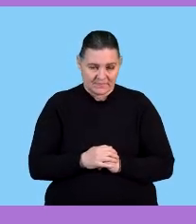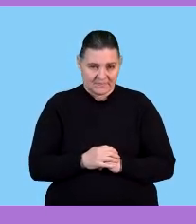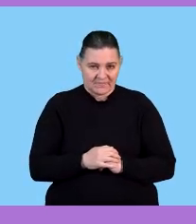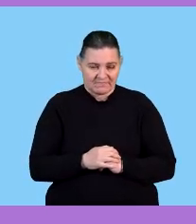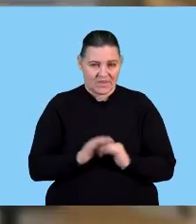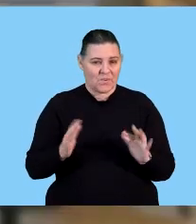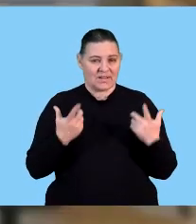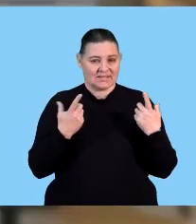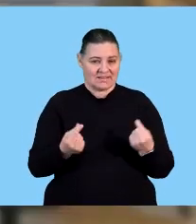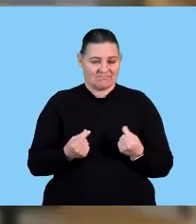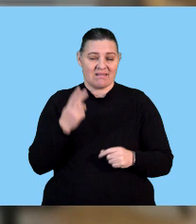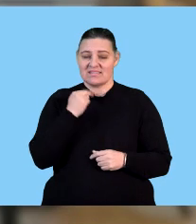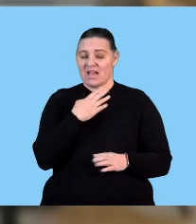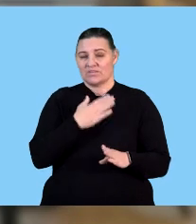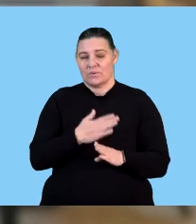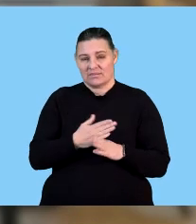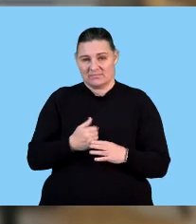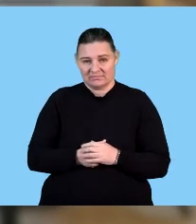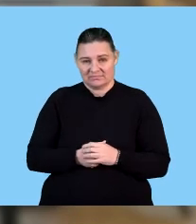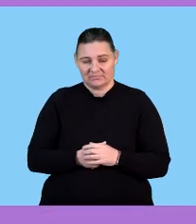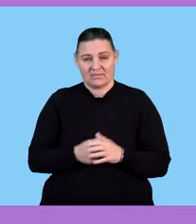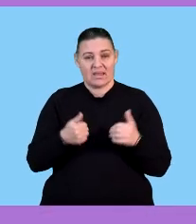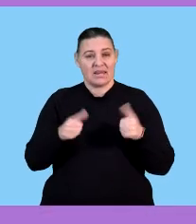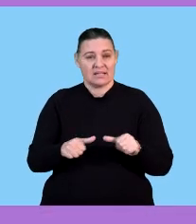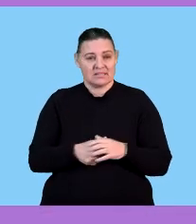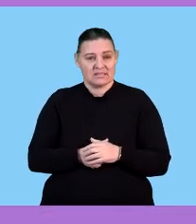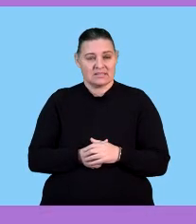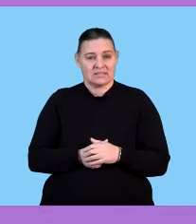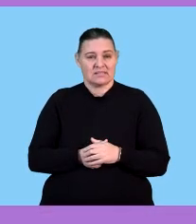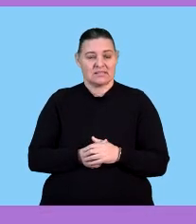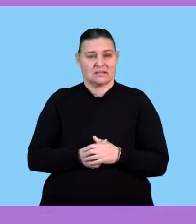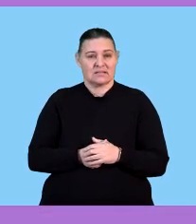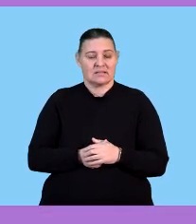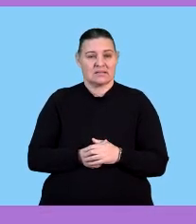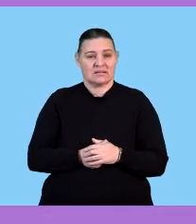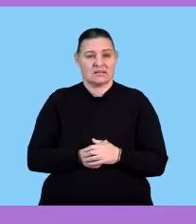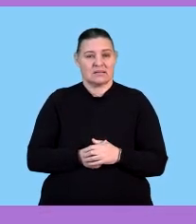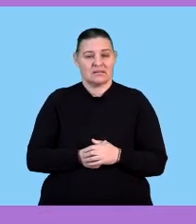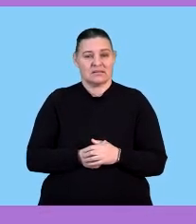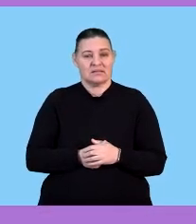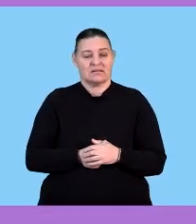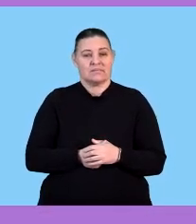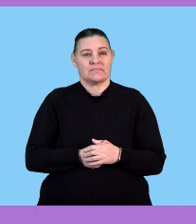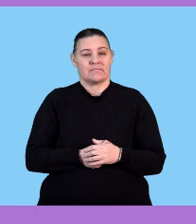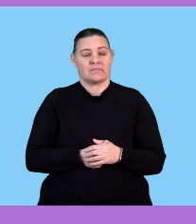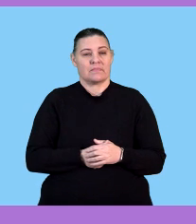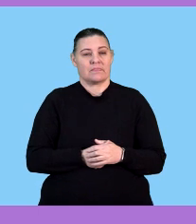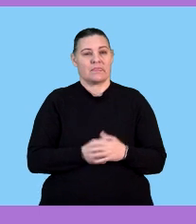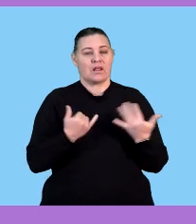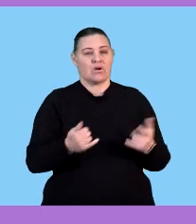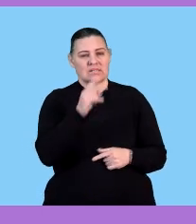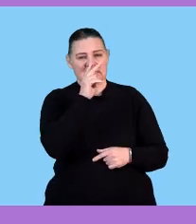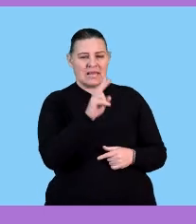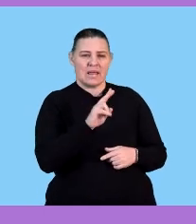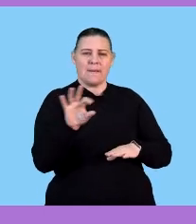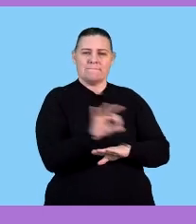meters. Very well done. Nice work. All right, next one. Okay, talk of plans. All right, now